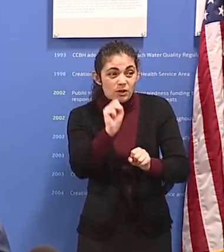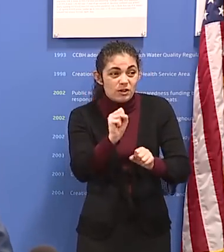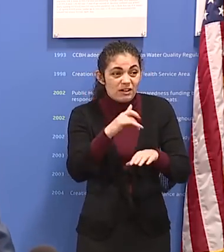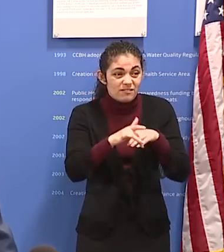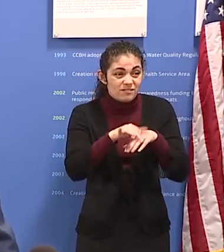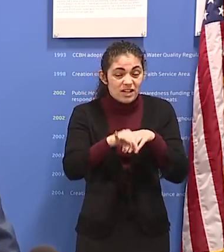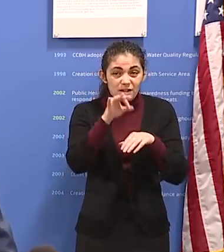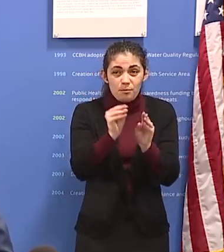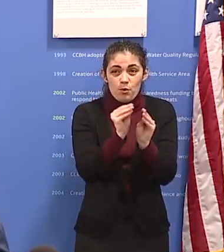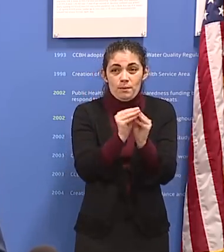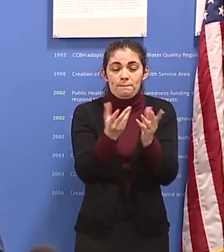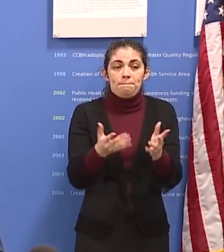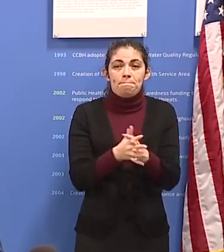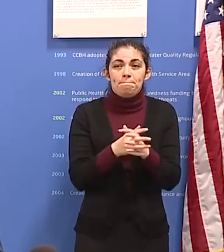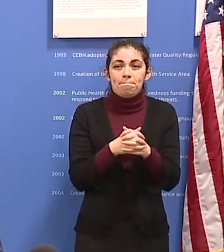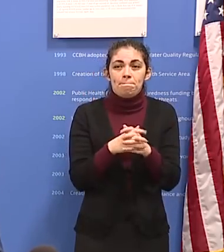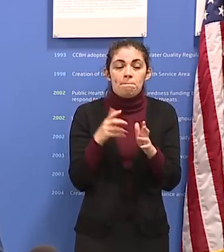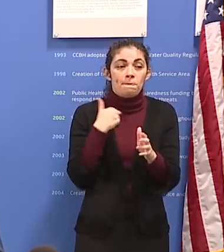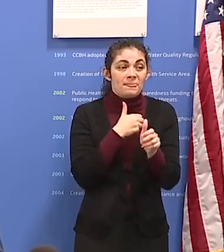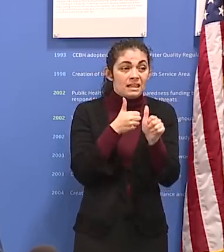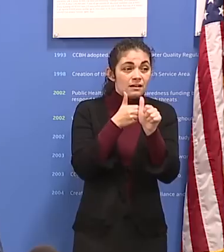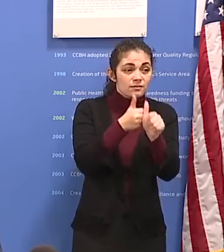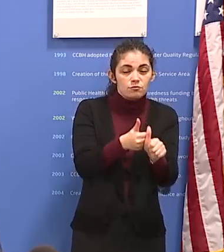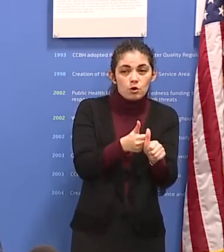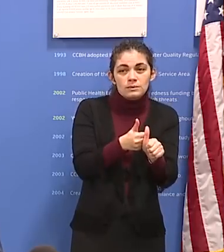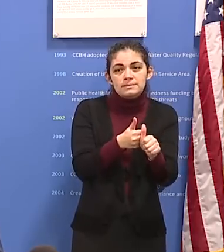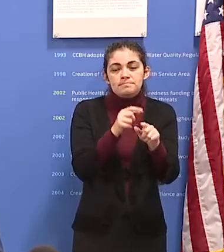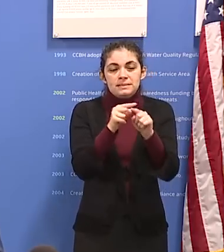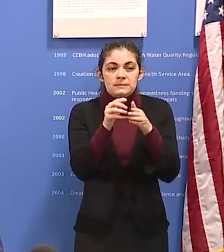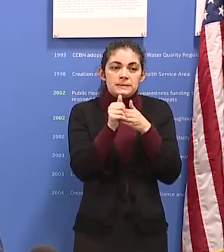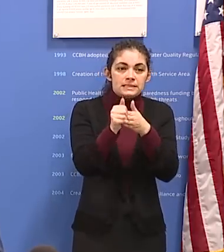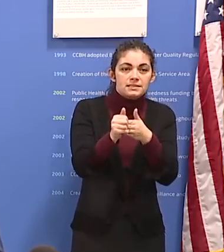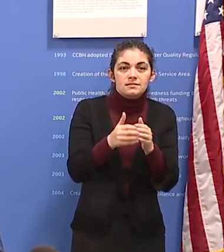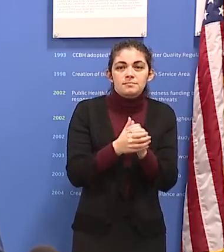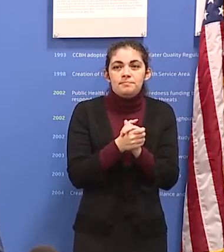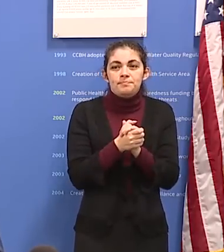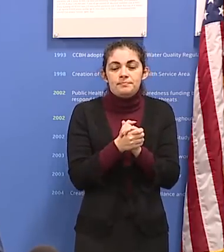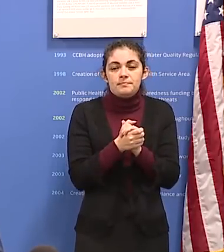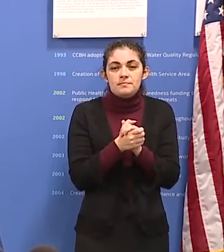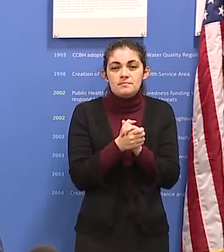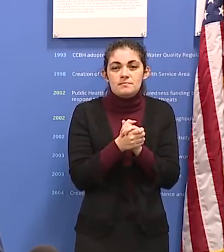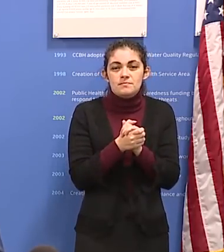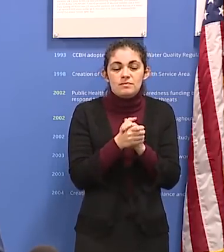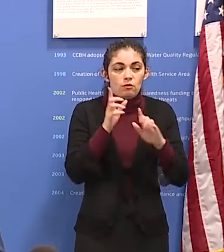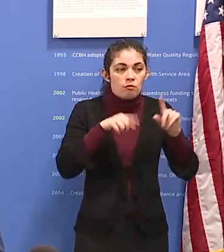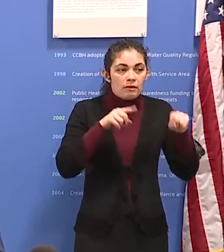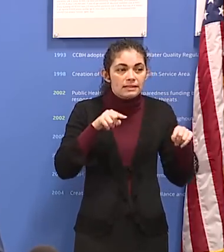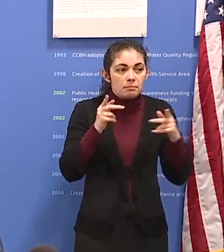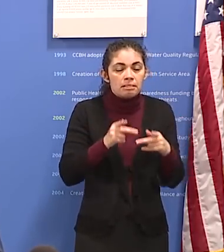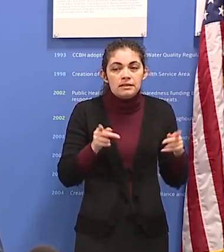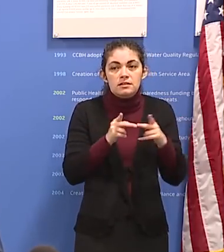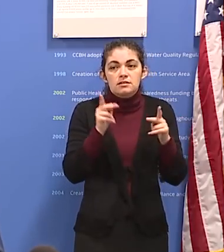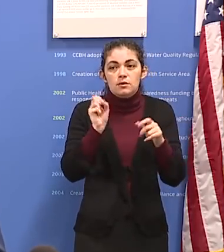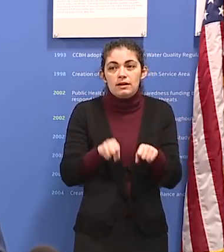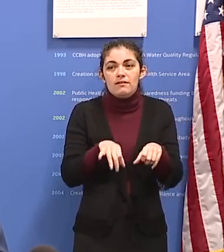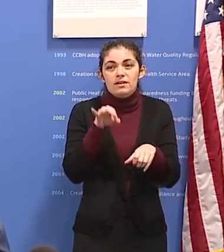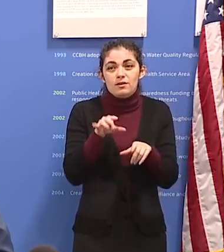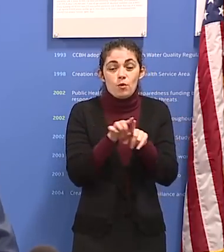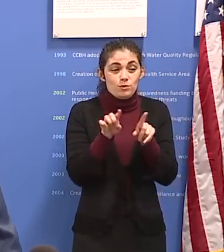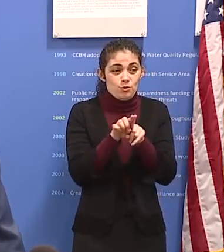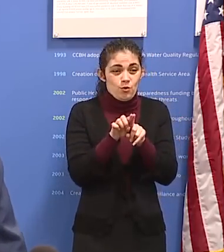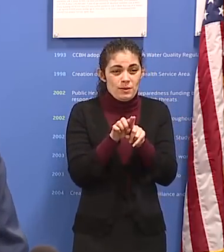get some of this stuff? And we've been tracking down leads from all over, anywhere we can find. And some of